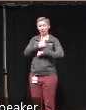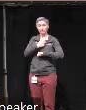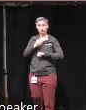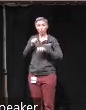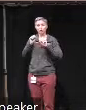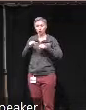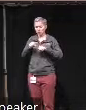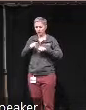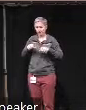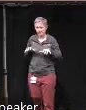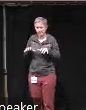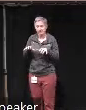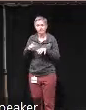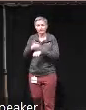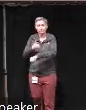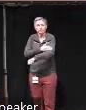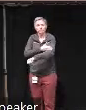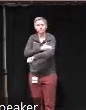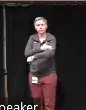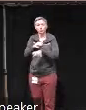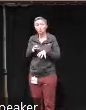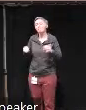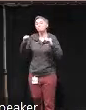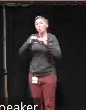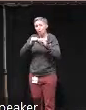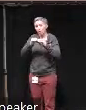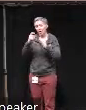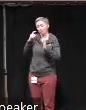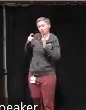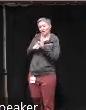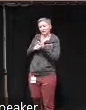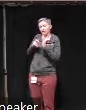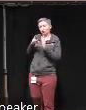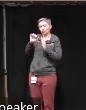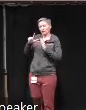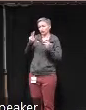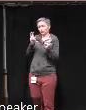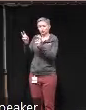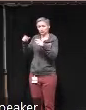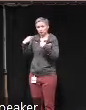and do further in relation to racial reckoning that has been overdue.